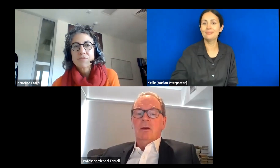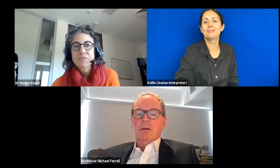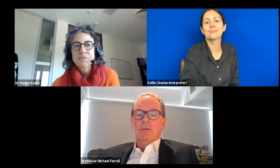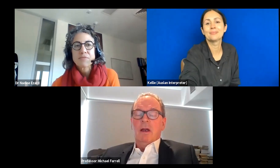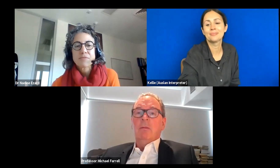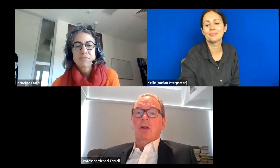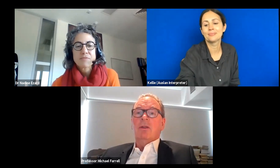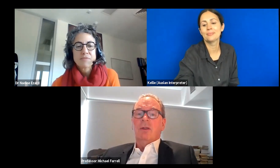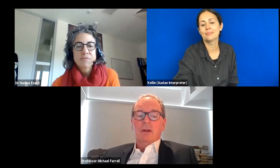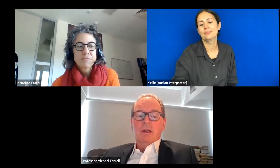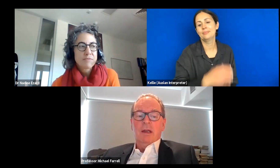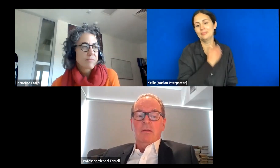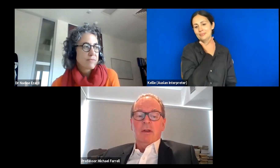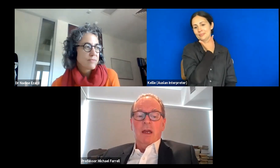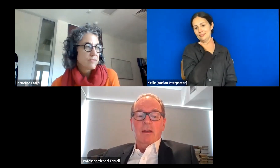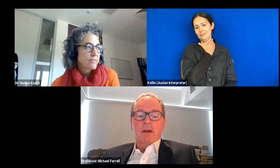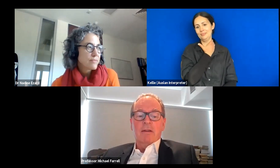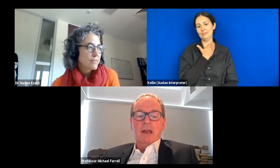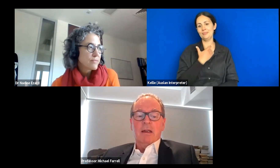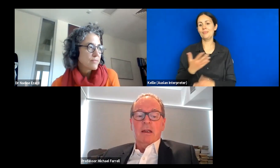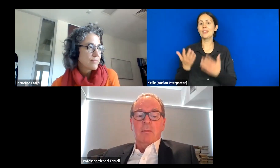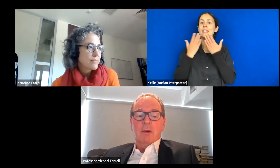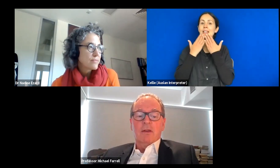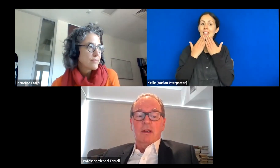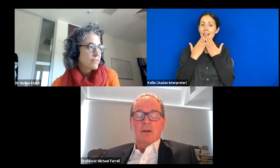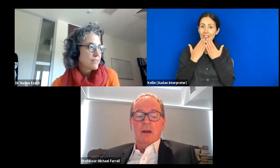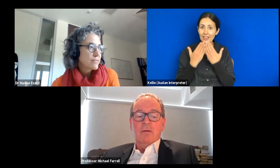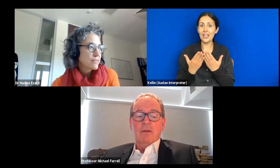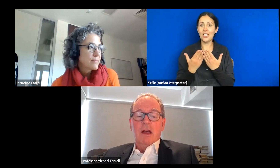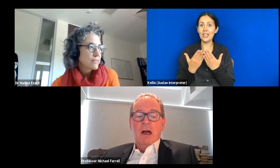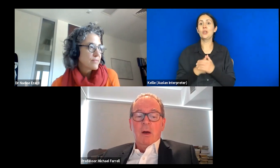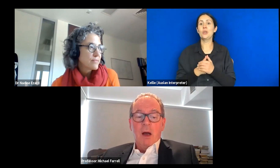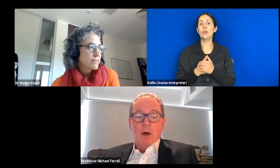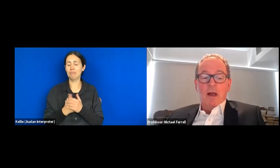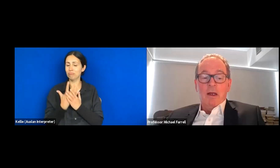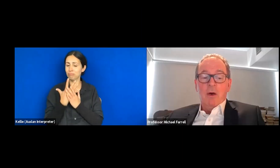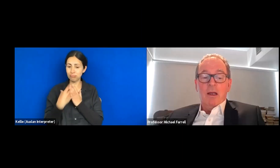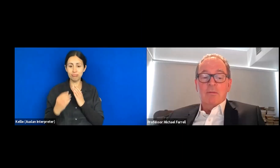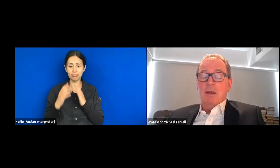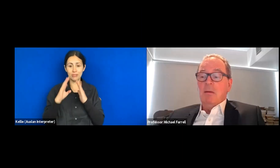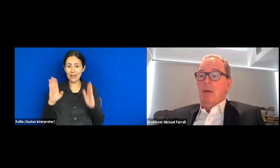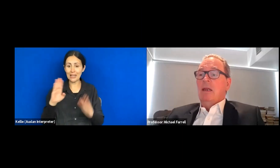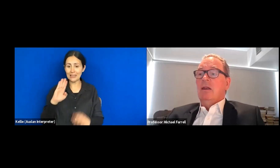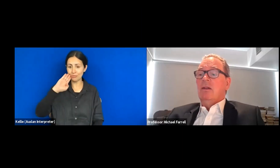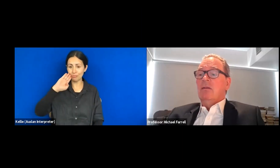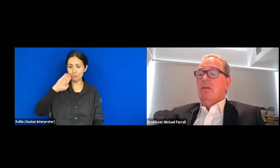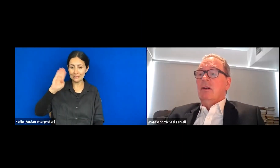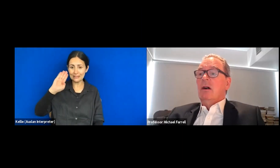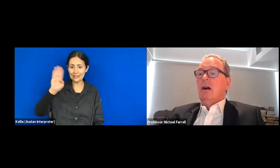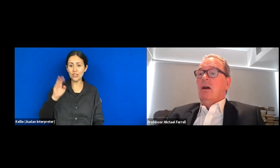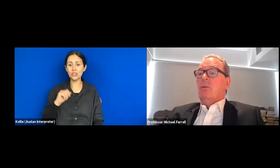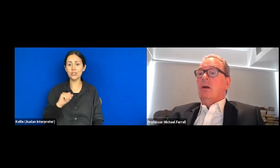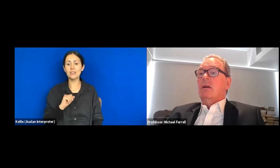Thank you very much, Nadine, for that fascinating presentation of what I know has been many years